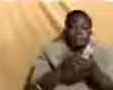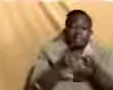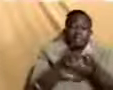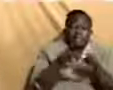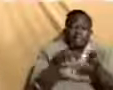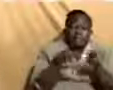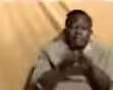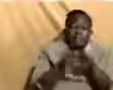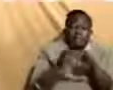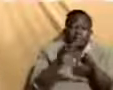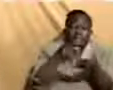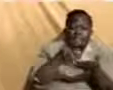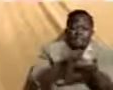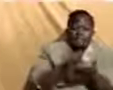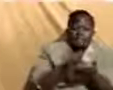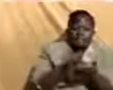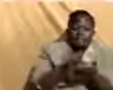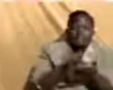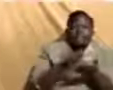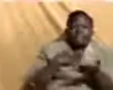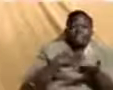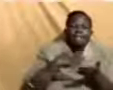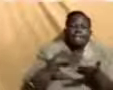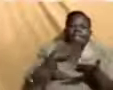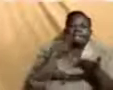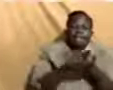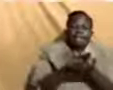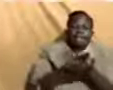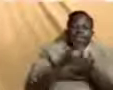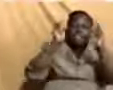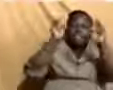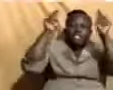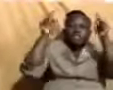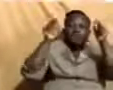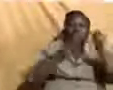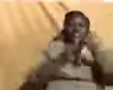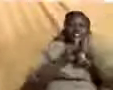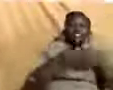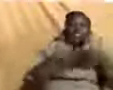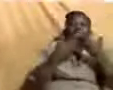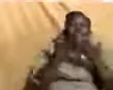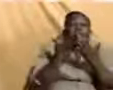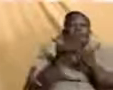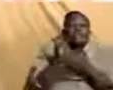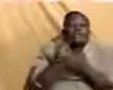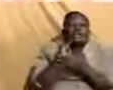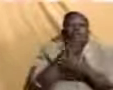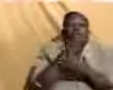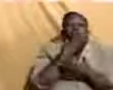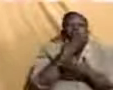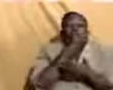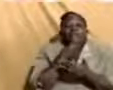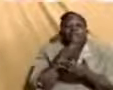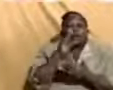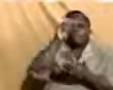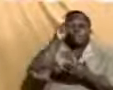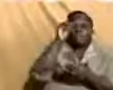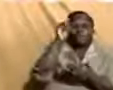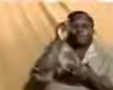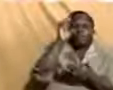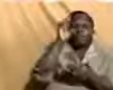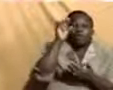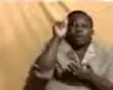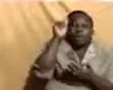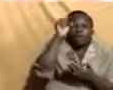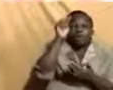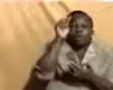that is the case, which I believe is the case, then the issue raised by Morara Omoke's petition of appeal is actually addressed. We'll only be having one